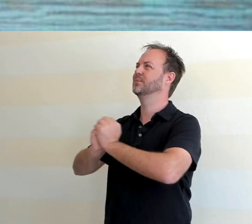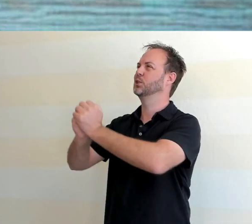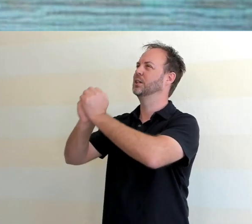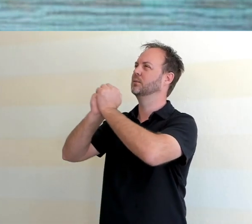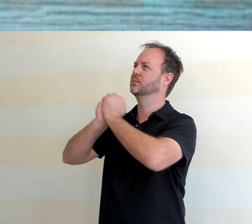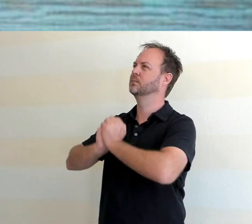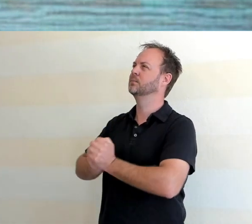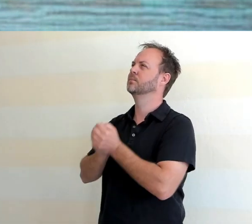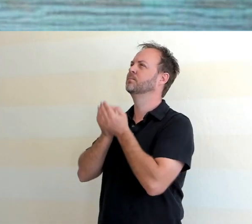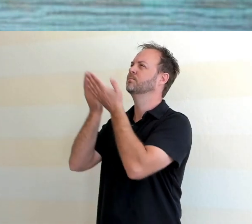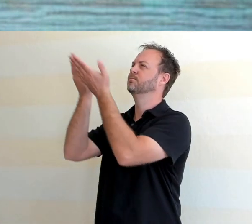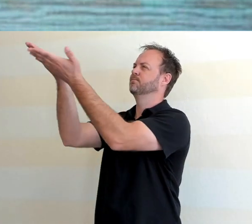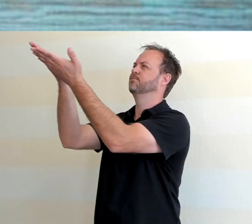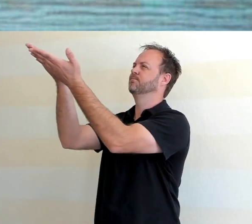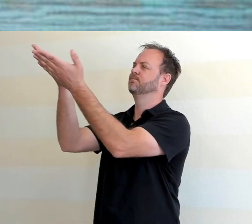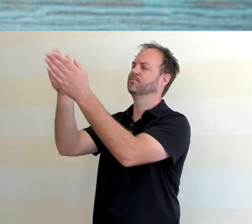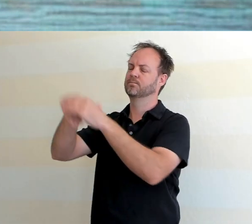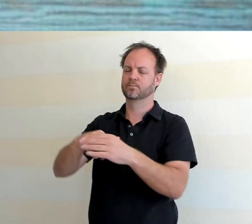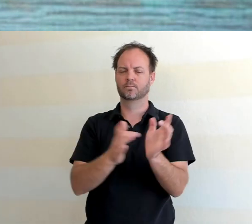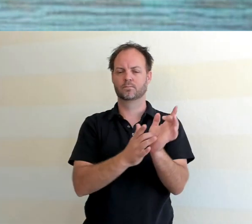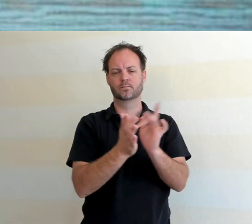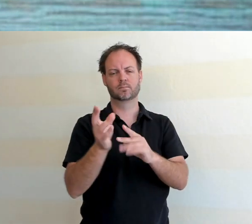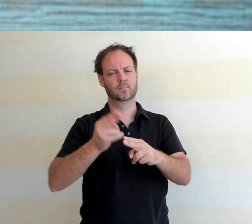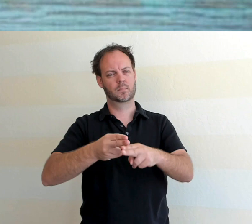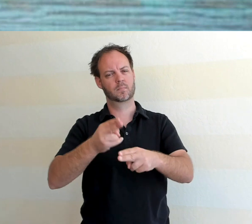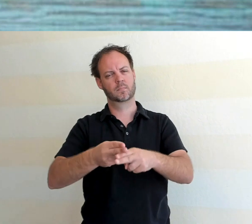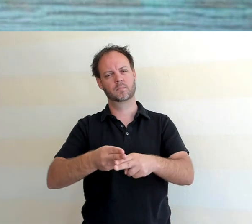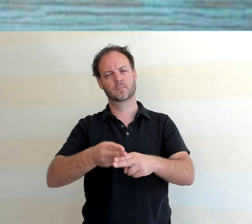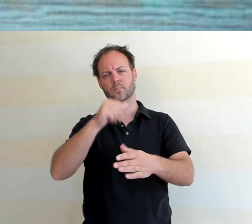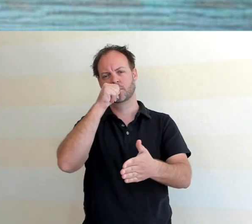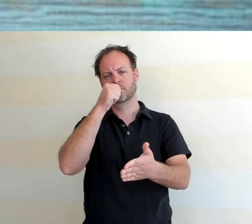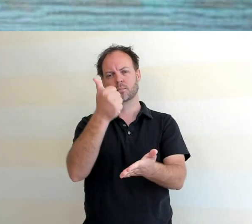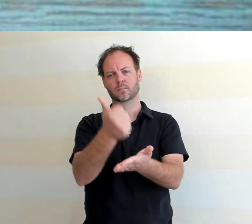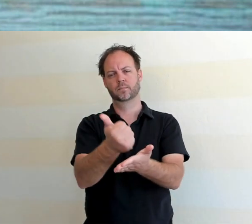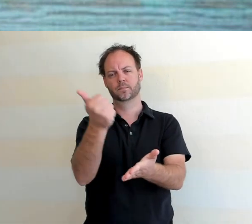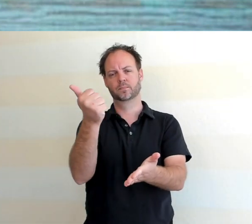prayer. In Jesus' name, amen.